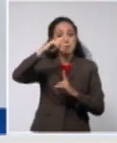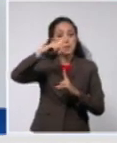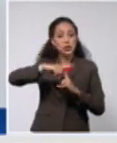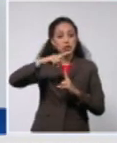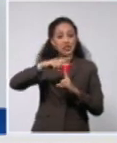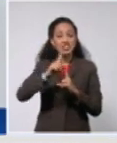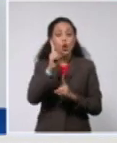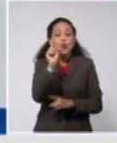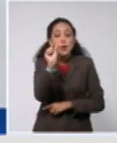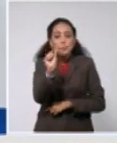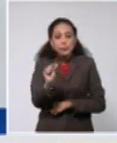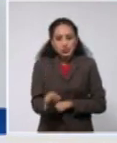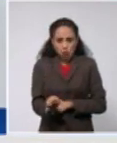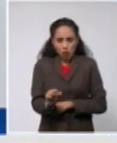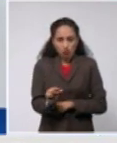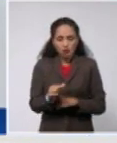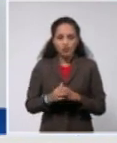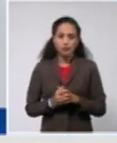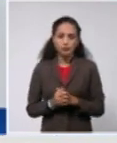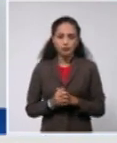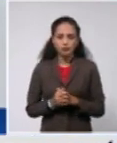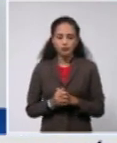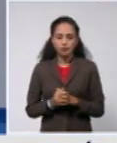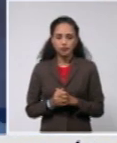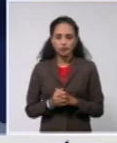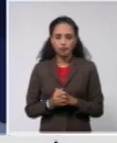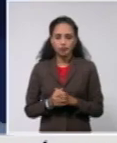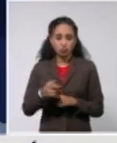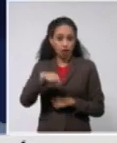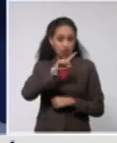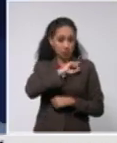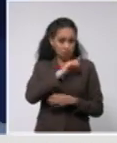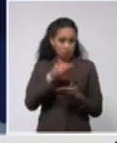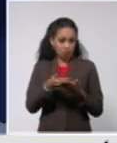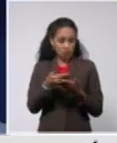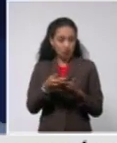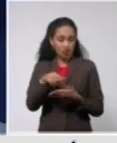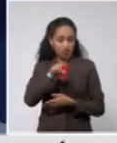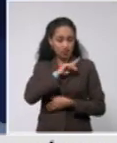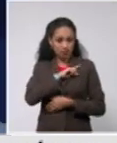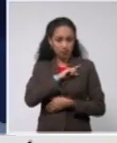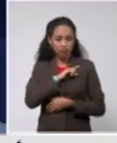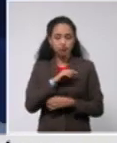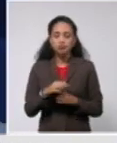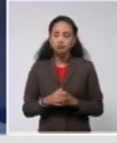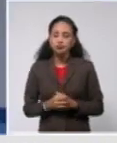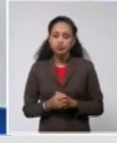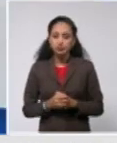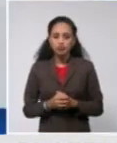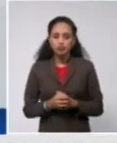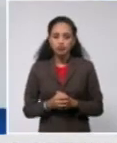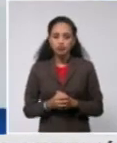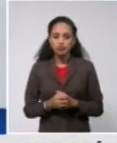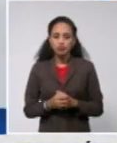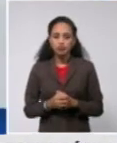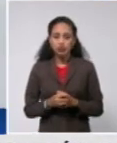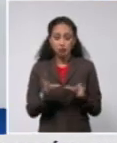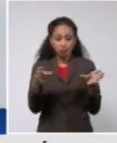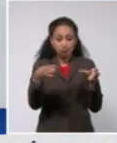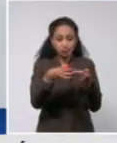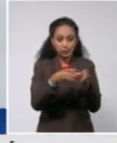Mayabeque, and 1 to Matanzas. The 6 cases from Mayabeque belong